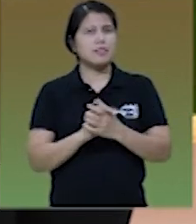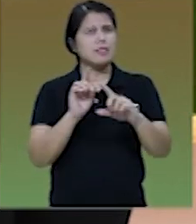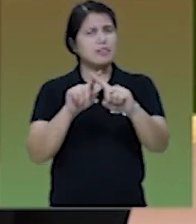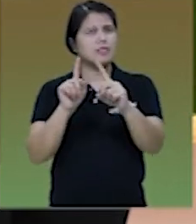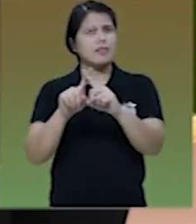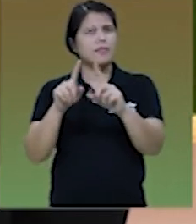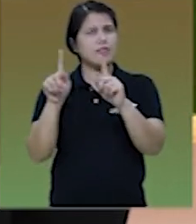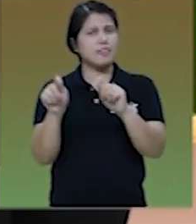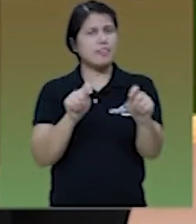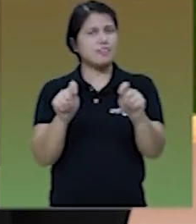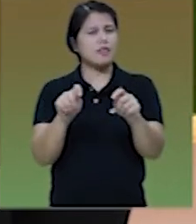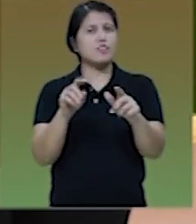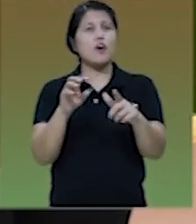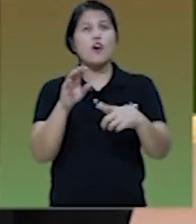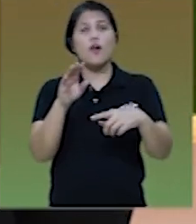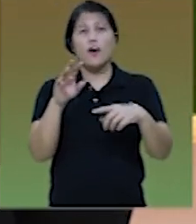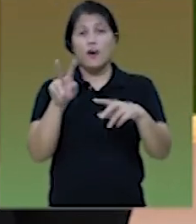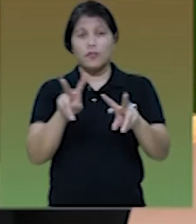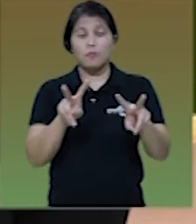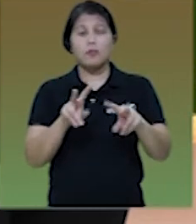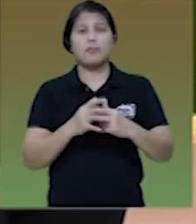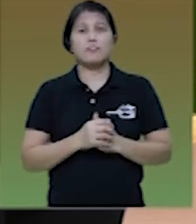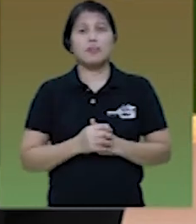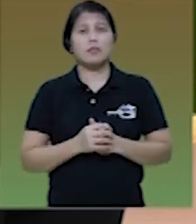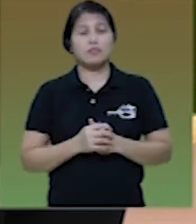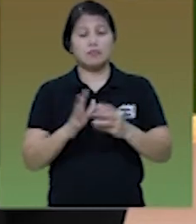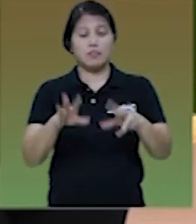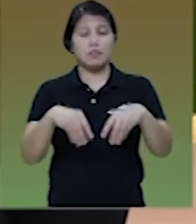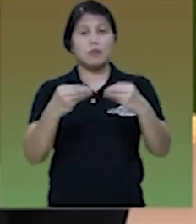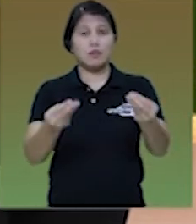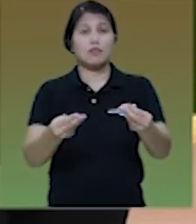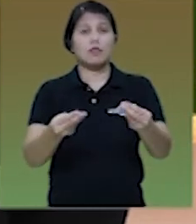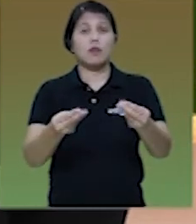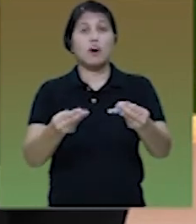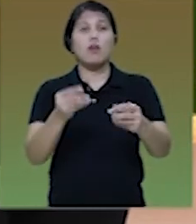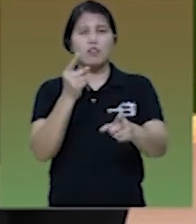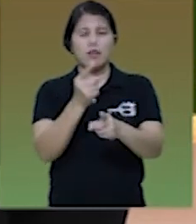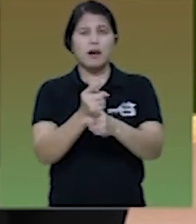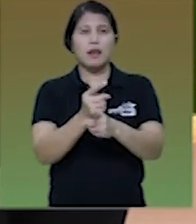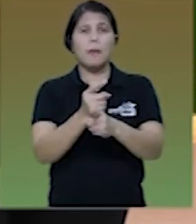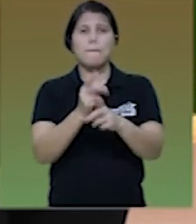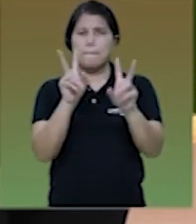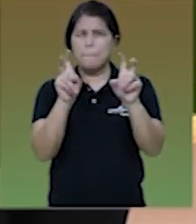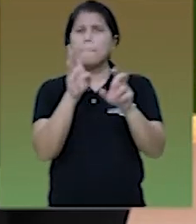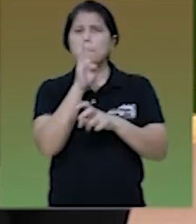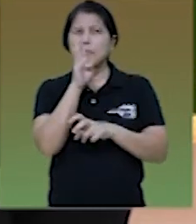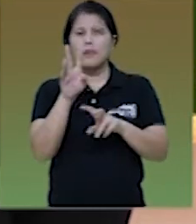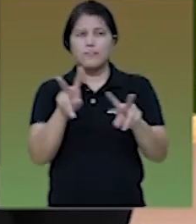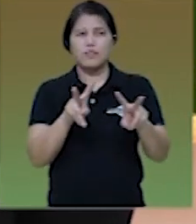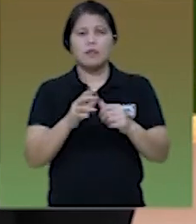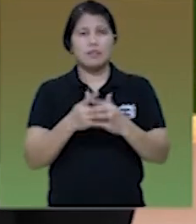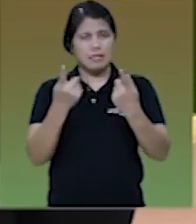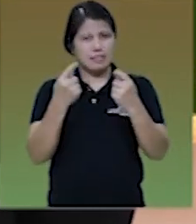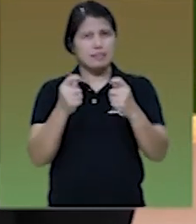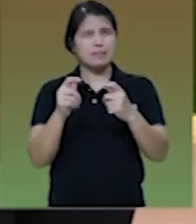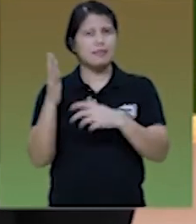different tenses of the verb by giving the correct be verb? Let's try this one.